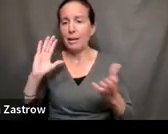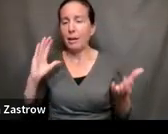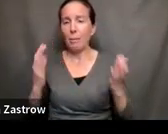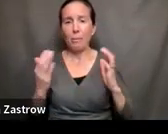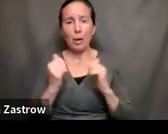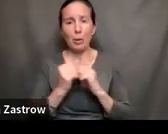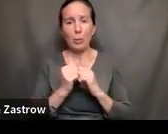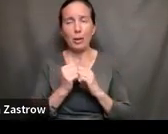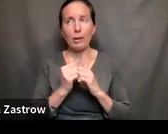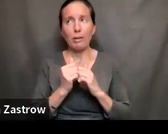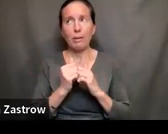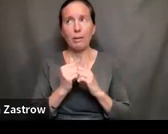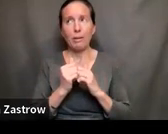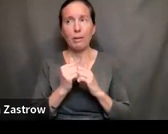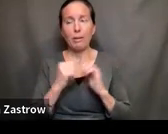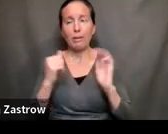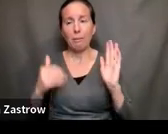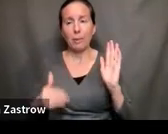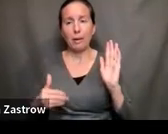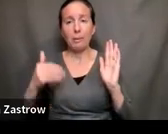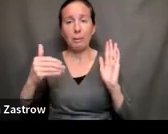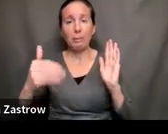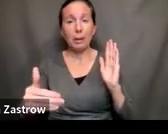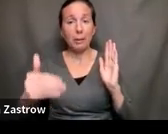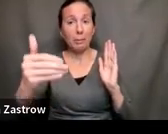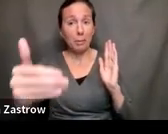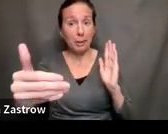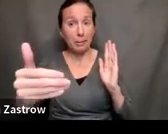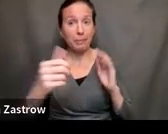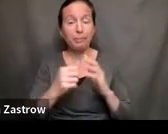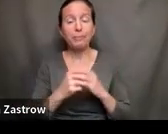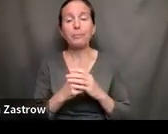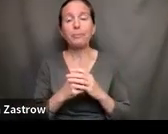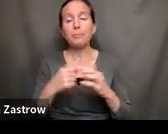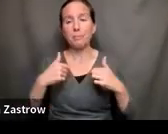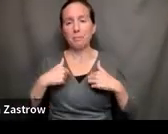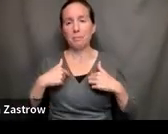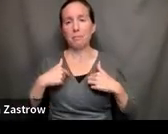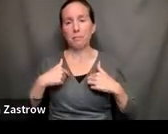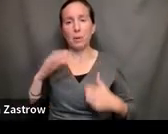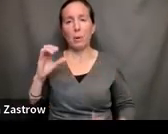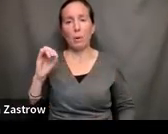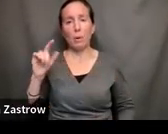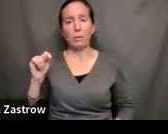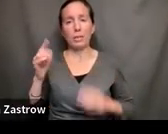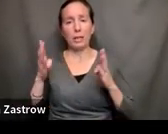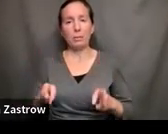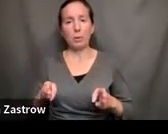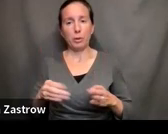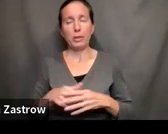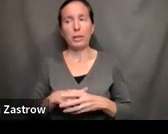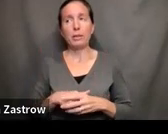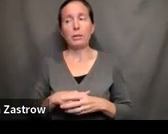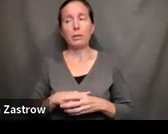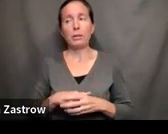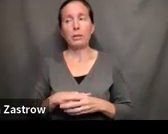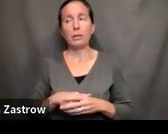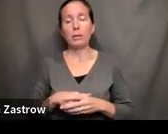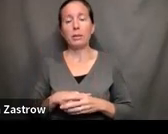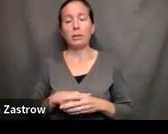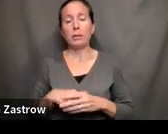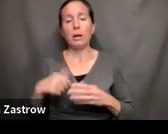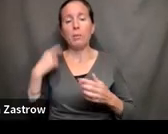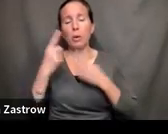every so often? So for example, I'm an OT. I'm always looking at, for example, how